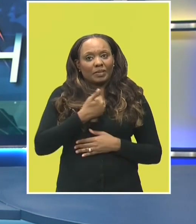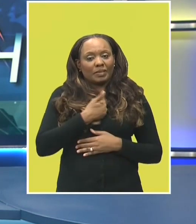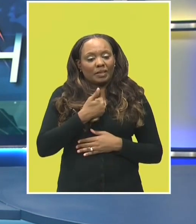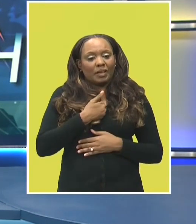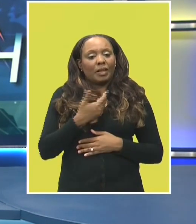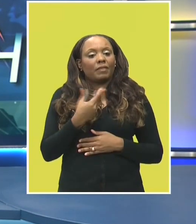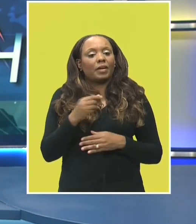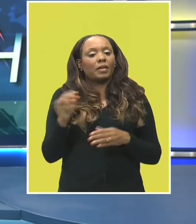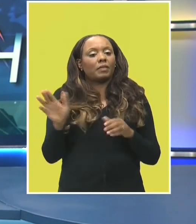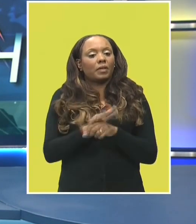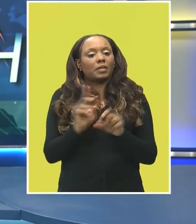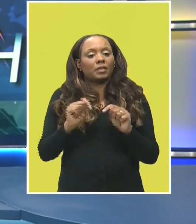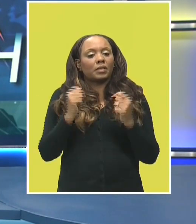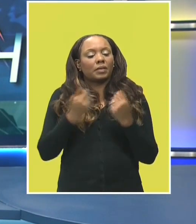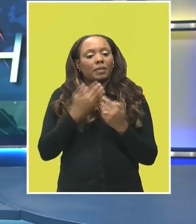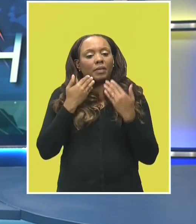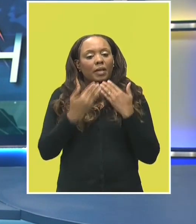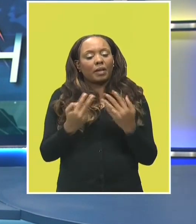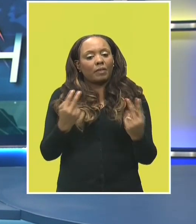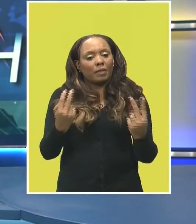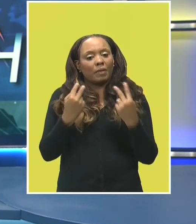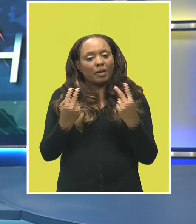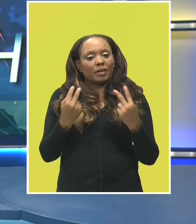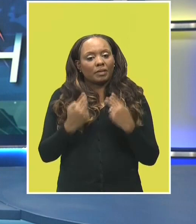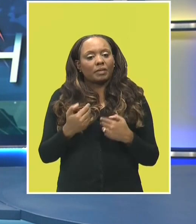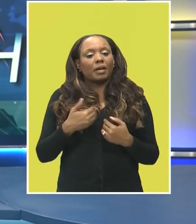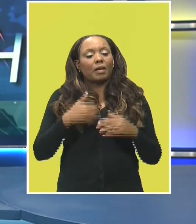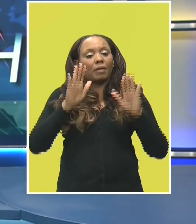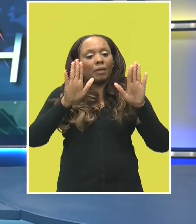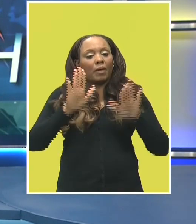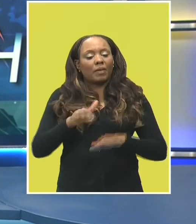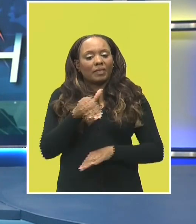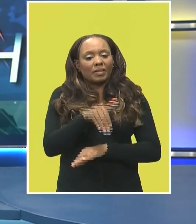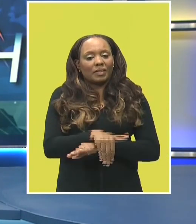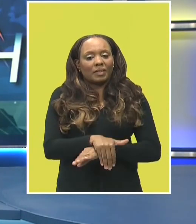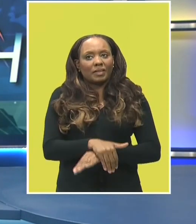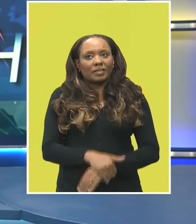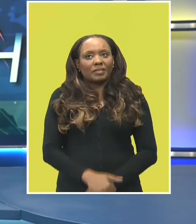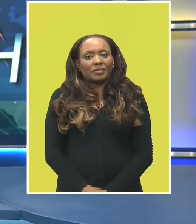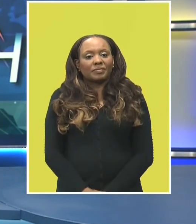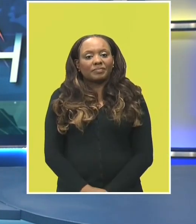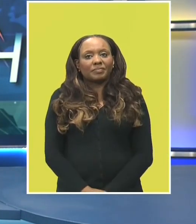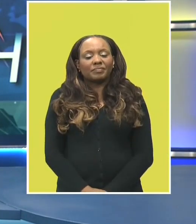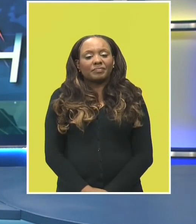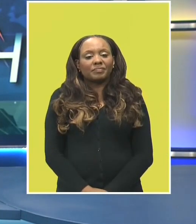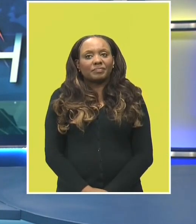of the entire crew, I'm Lisa Lord. Thank you so much for joining us, and do have yourself a wonderful night.